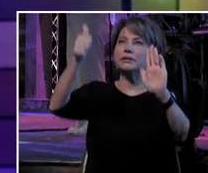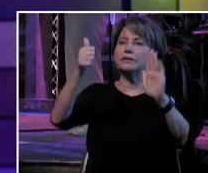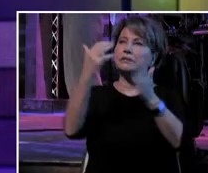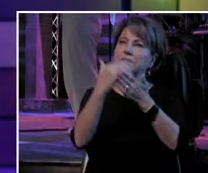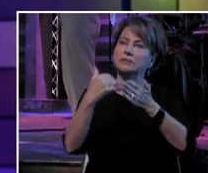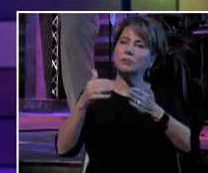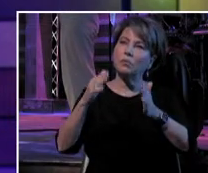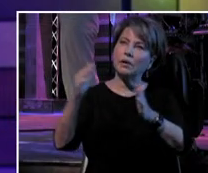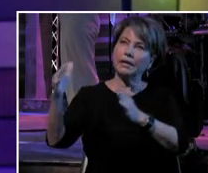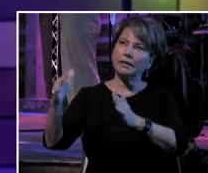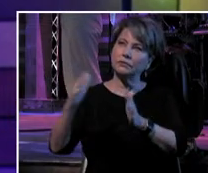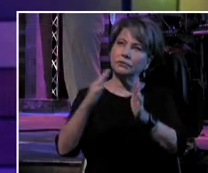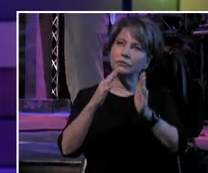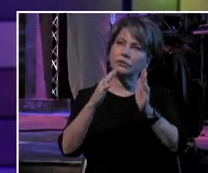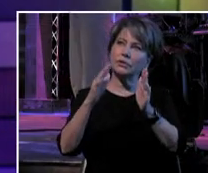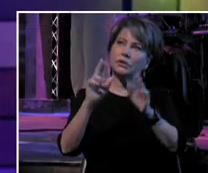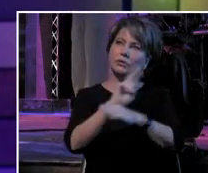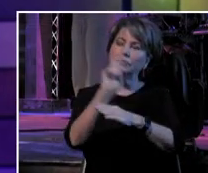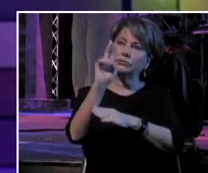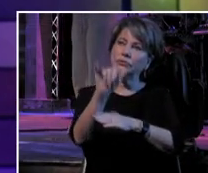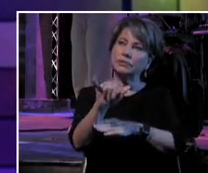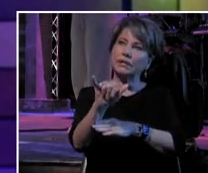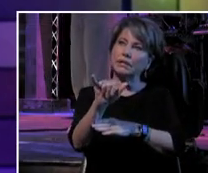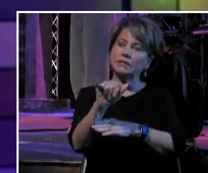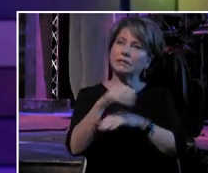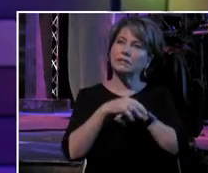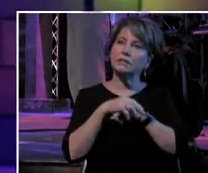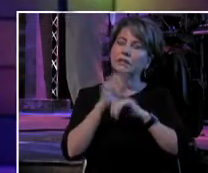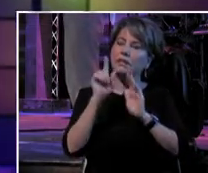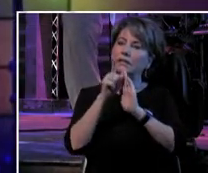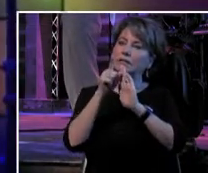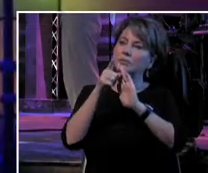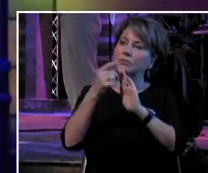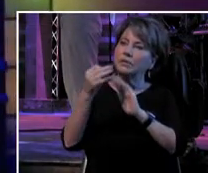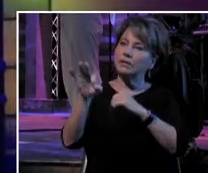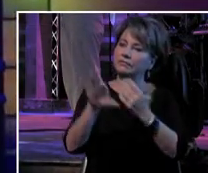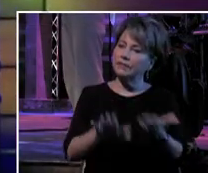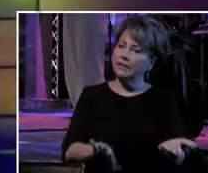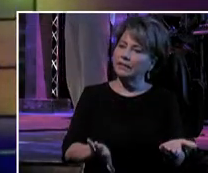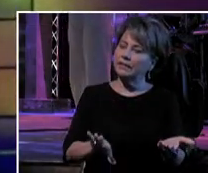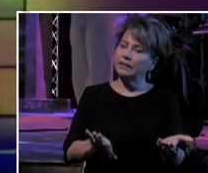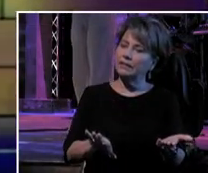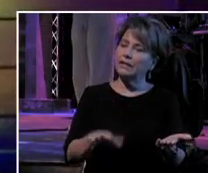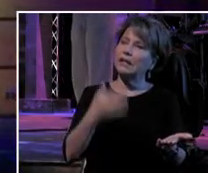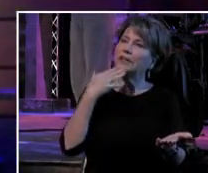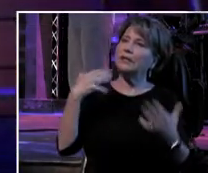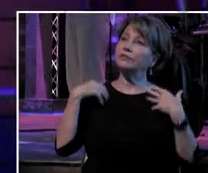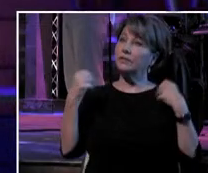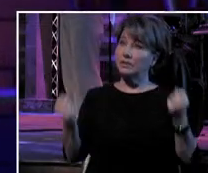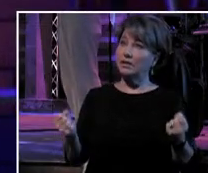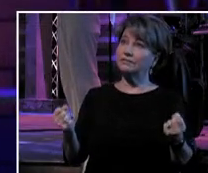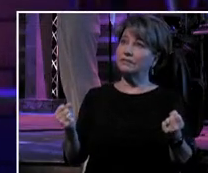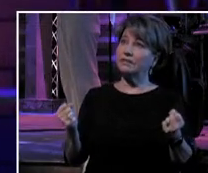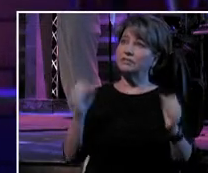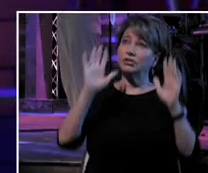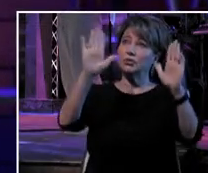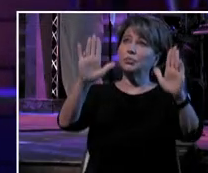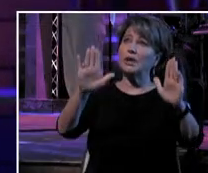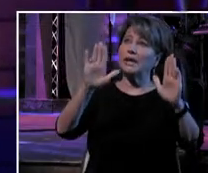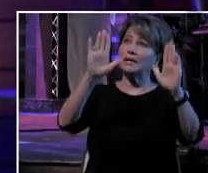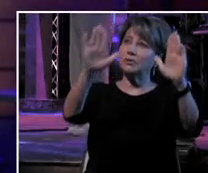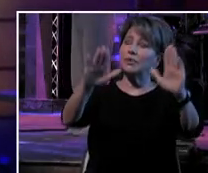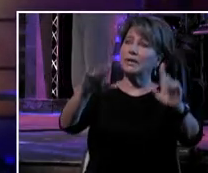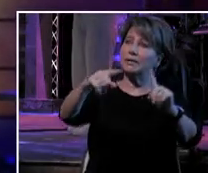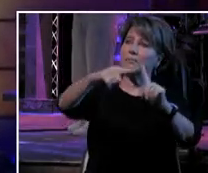way. And Lord, at the moment of death, we thank you for the confidence that it is great gain. It will not